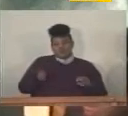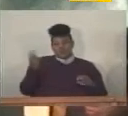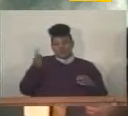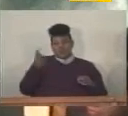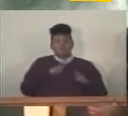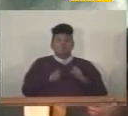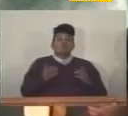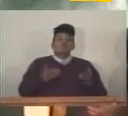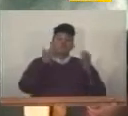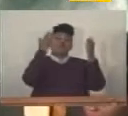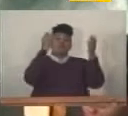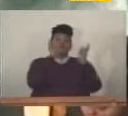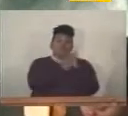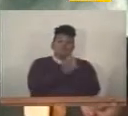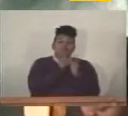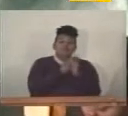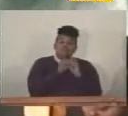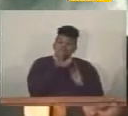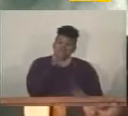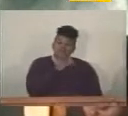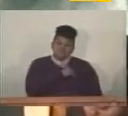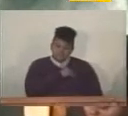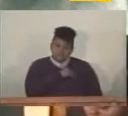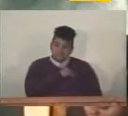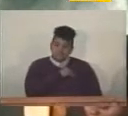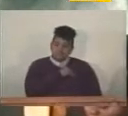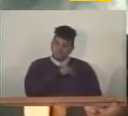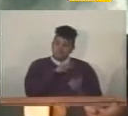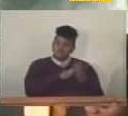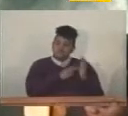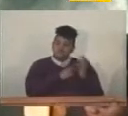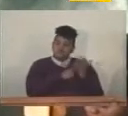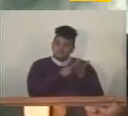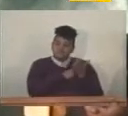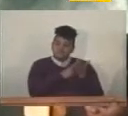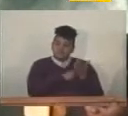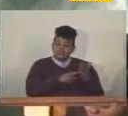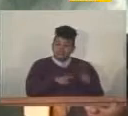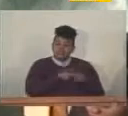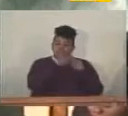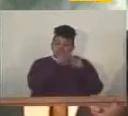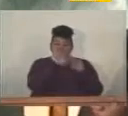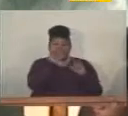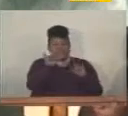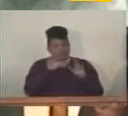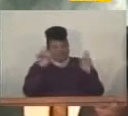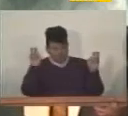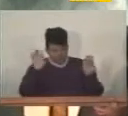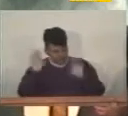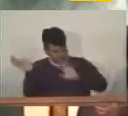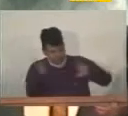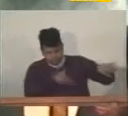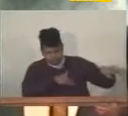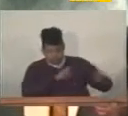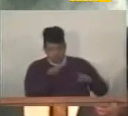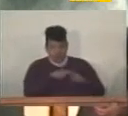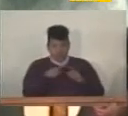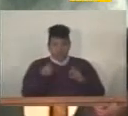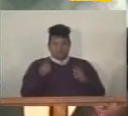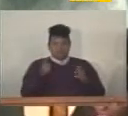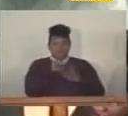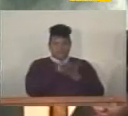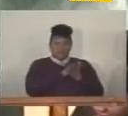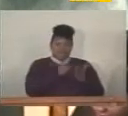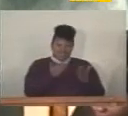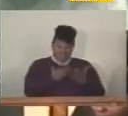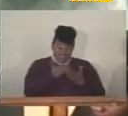victims of crime. Clause 6 amends Section 5 of the Gun Court Act to allow for the joinder of offences under the Act with other offences